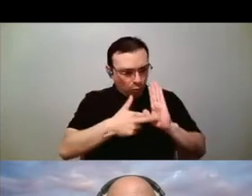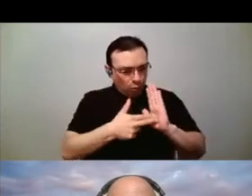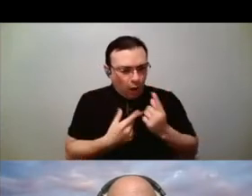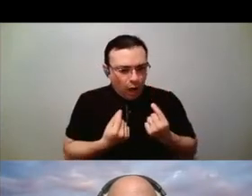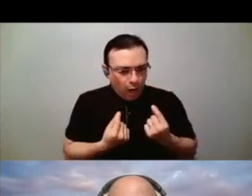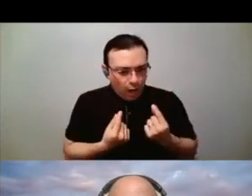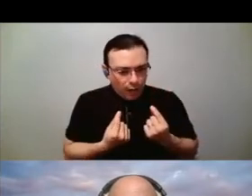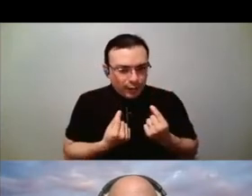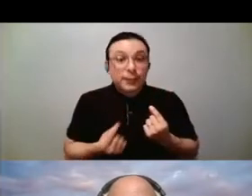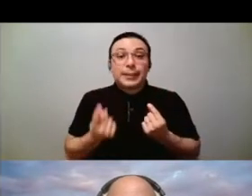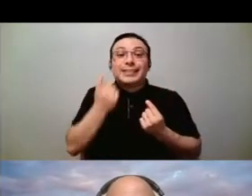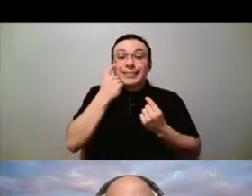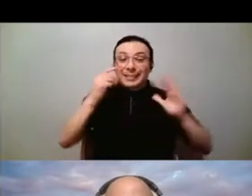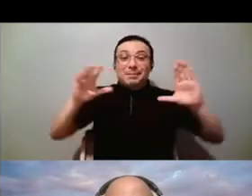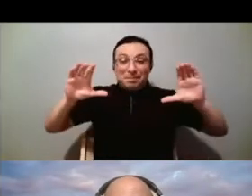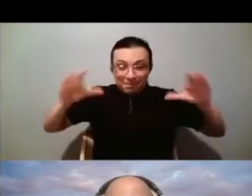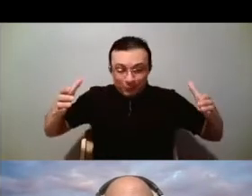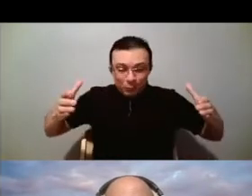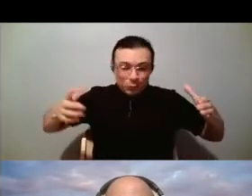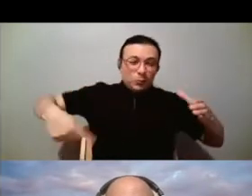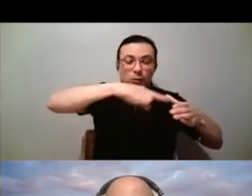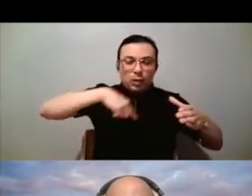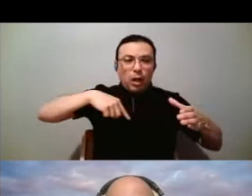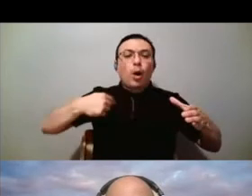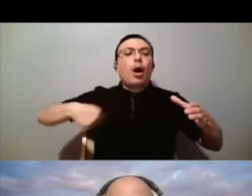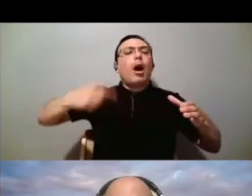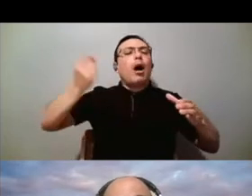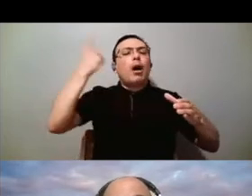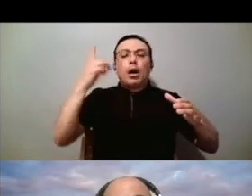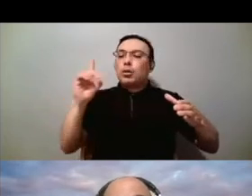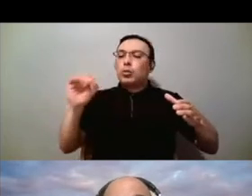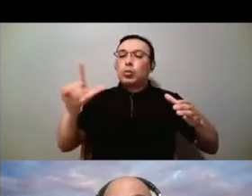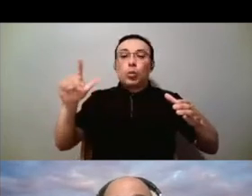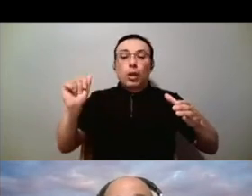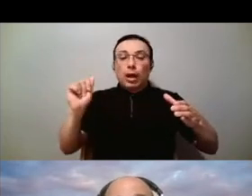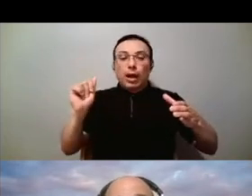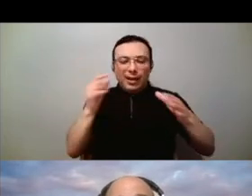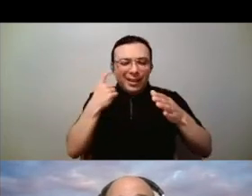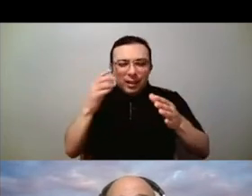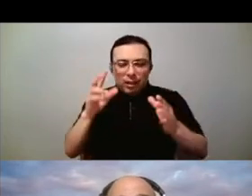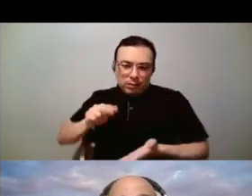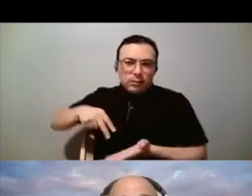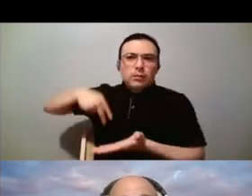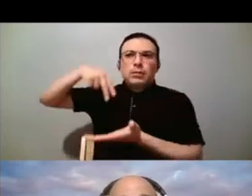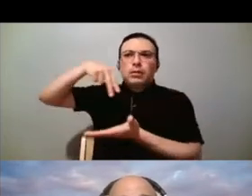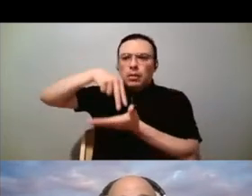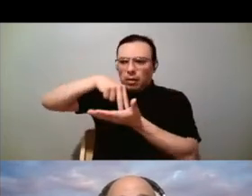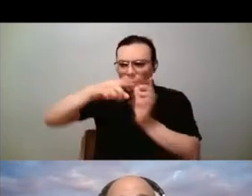above, understands a doula as someone who holds space during times of transition.